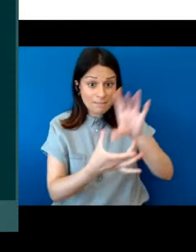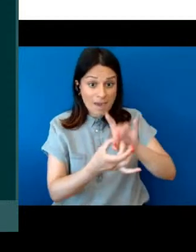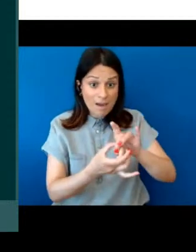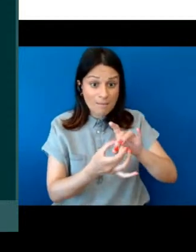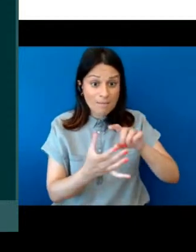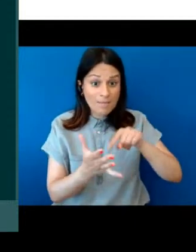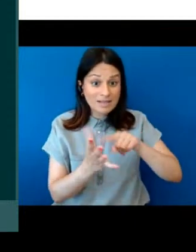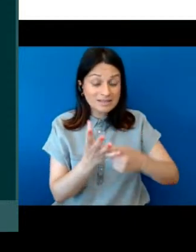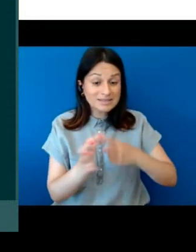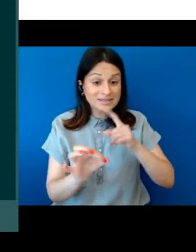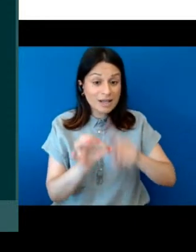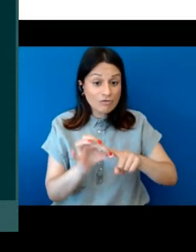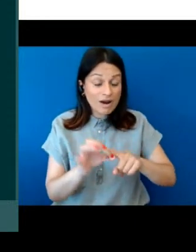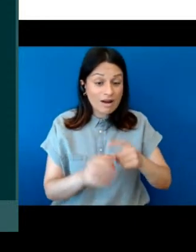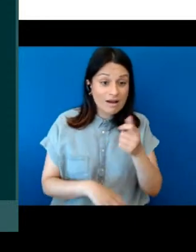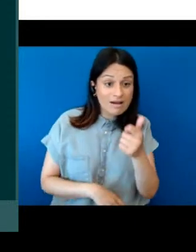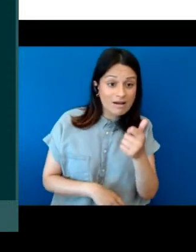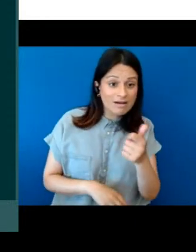El Shanawy?